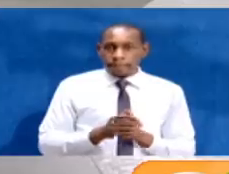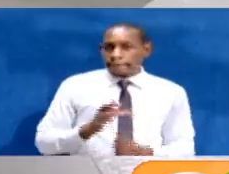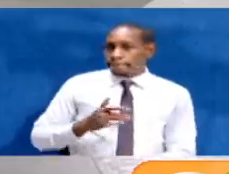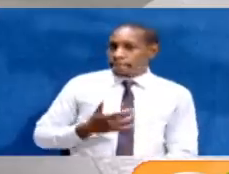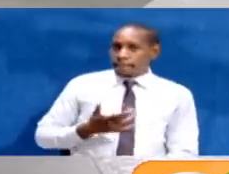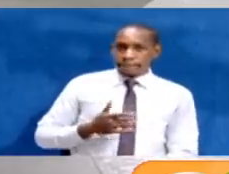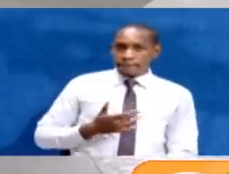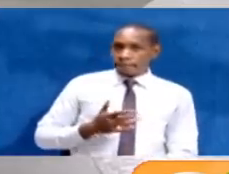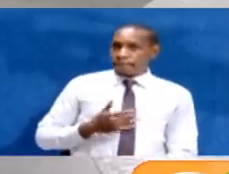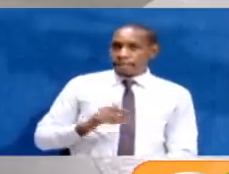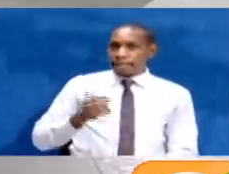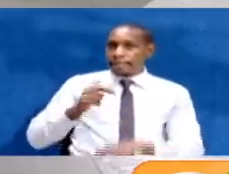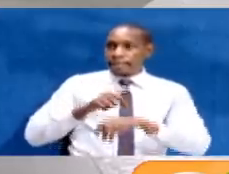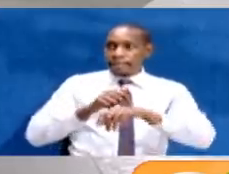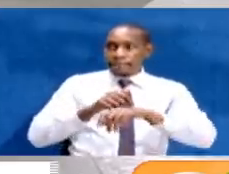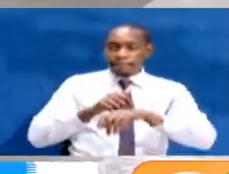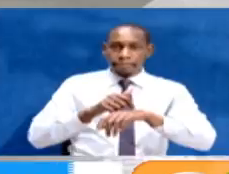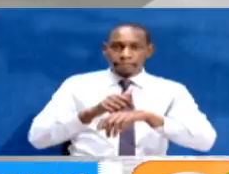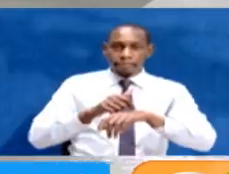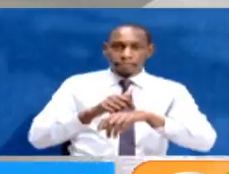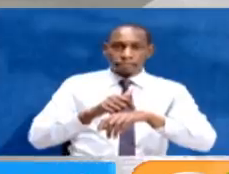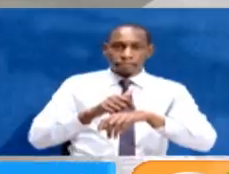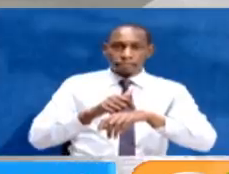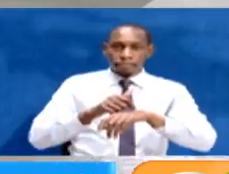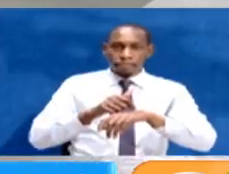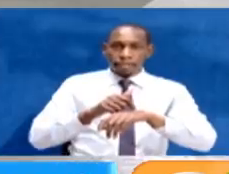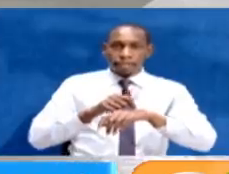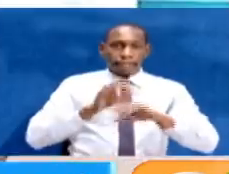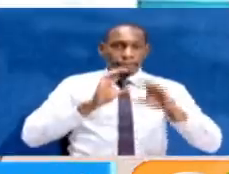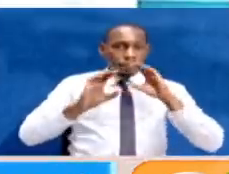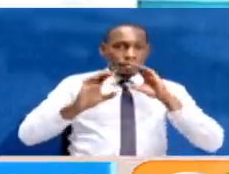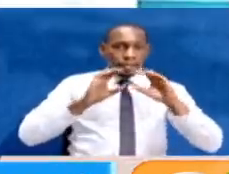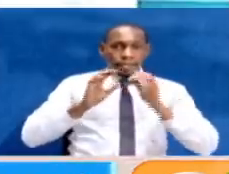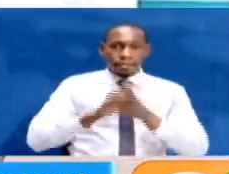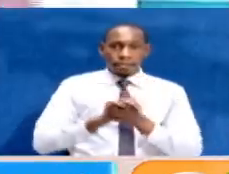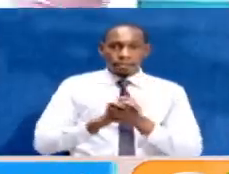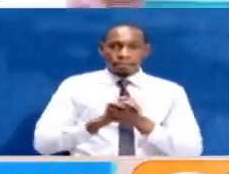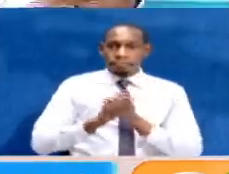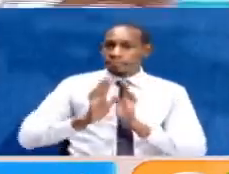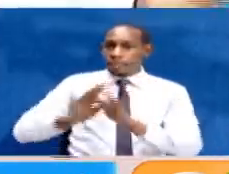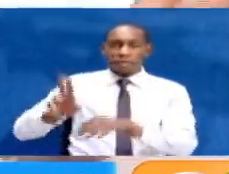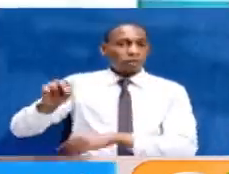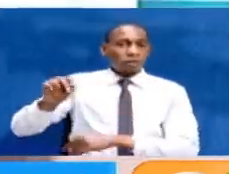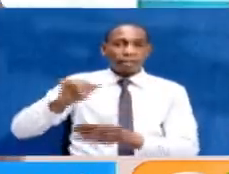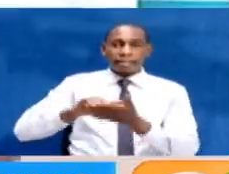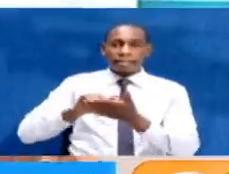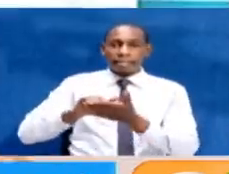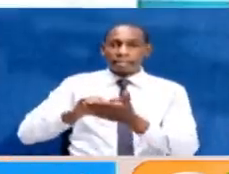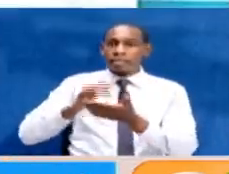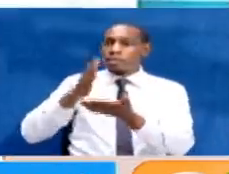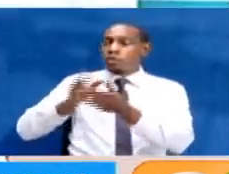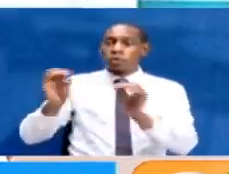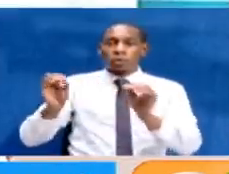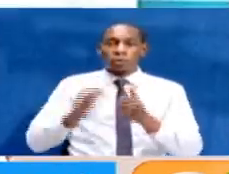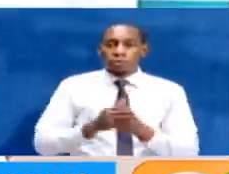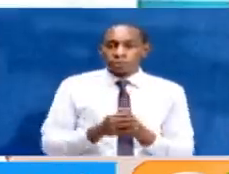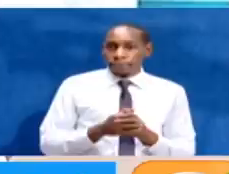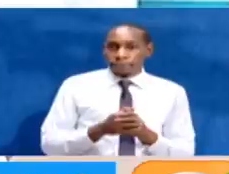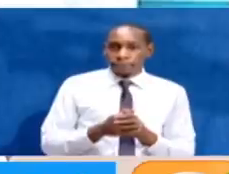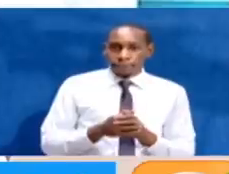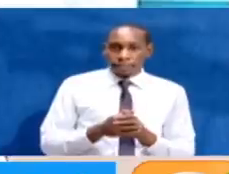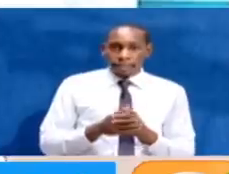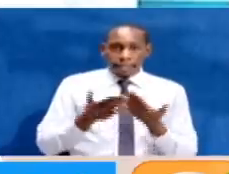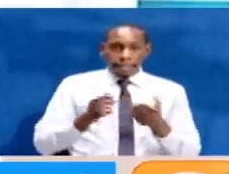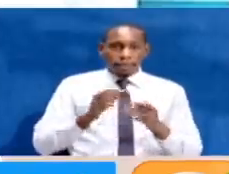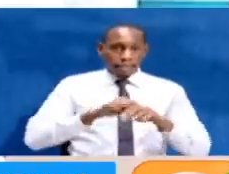sense in which sometimes, you know, I've heard when they do the communication, they just dismiss like, no, that one cannot be true and everything. And